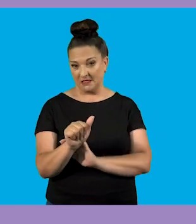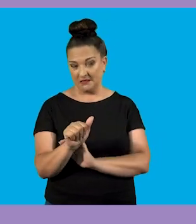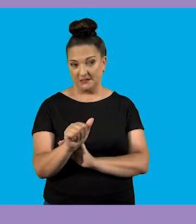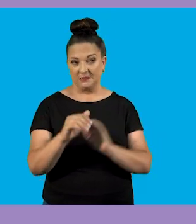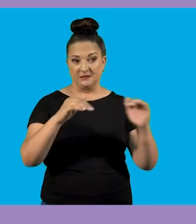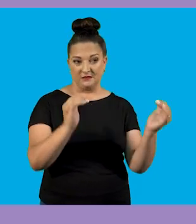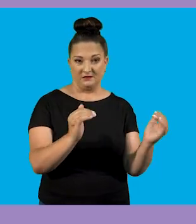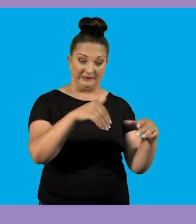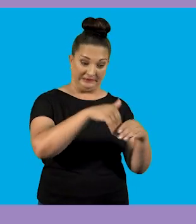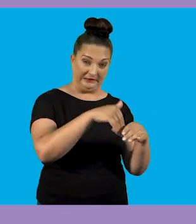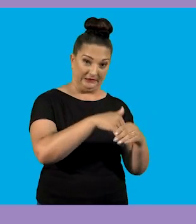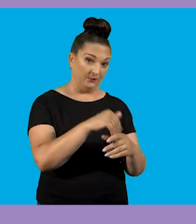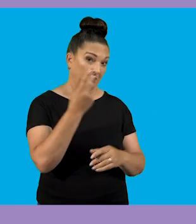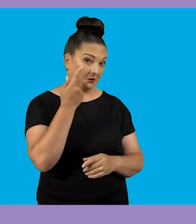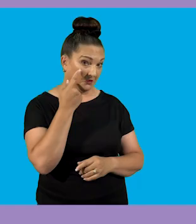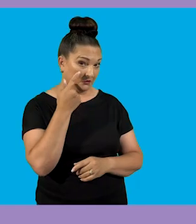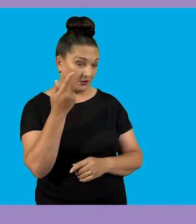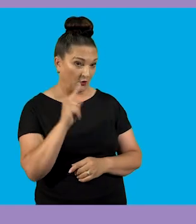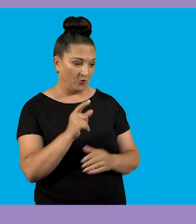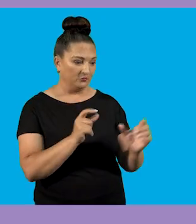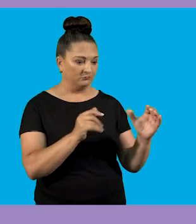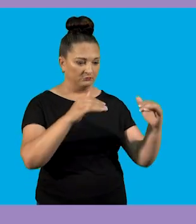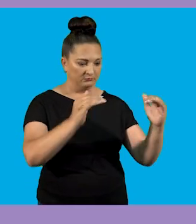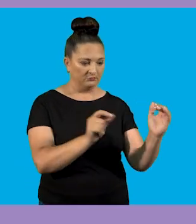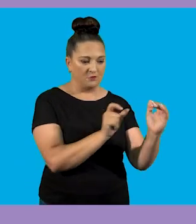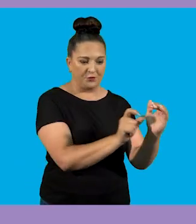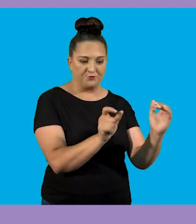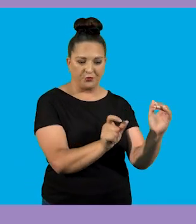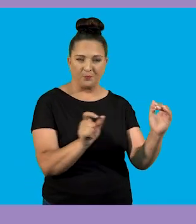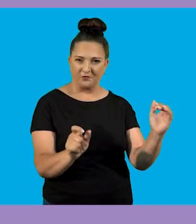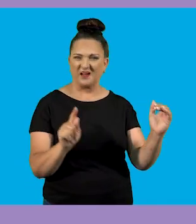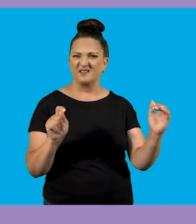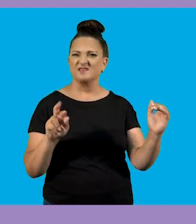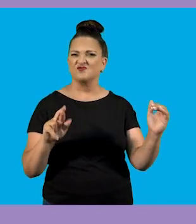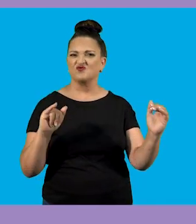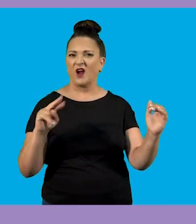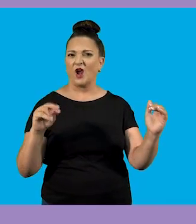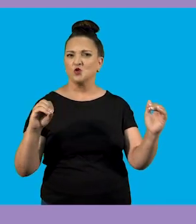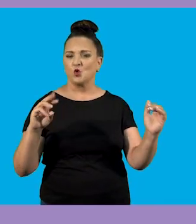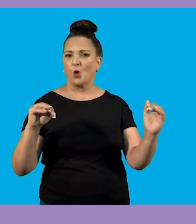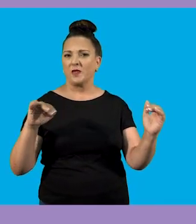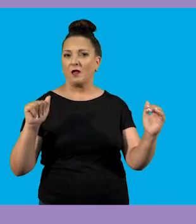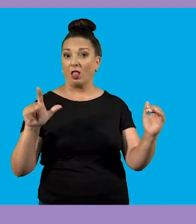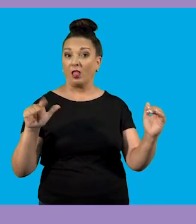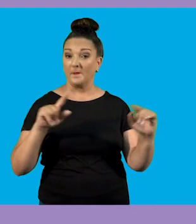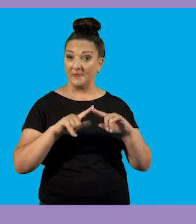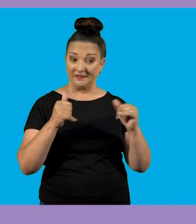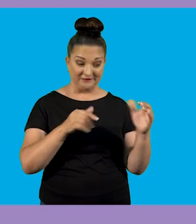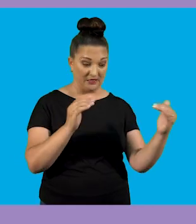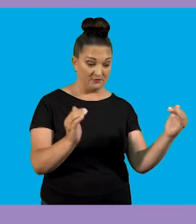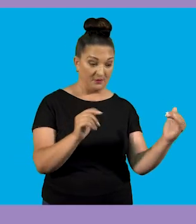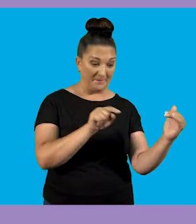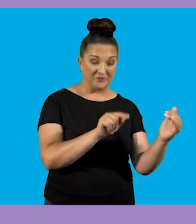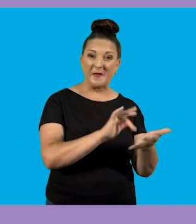look inside the bracket there, that is a trinomial. So we are going to factorize. I'm going to use that other method of expanding